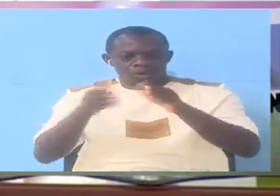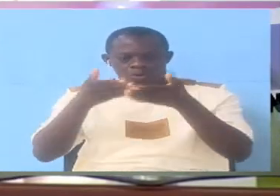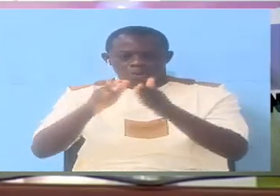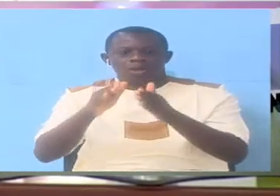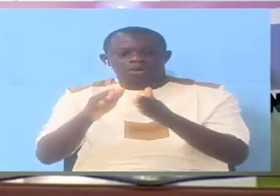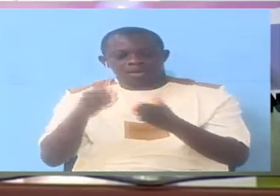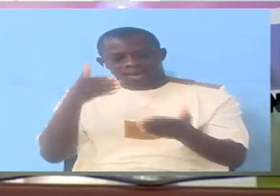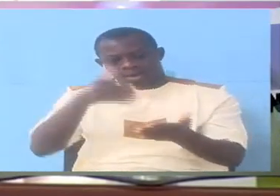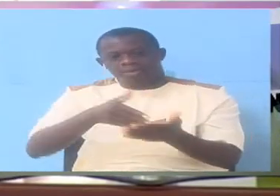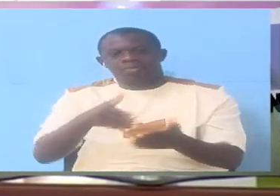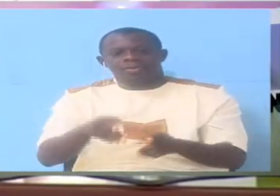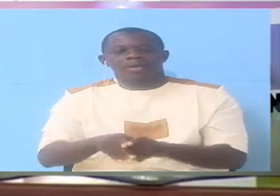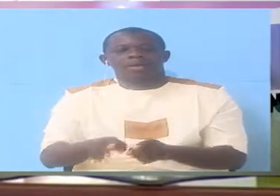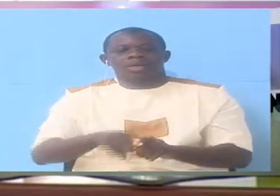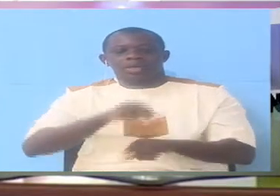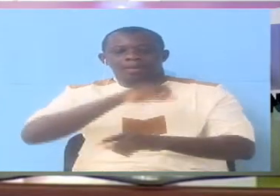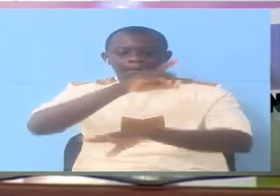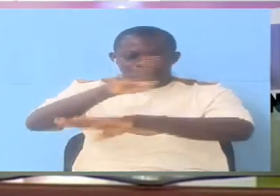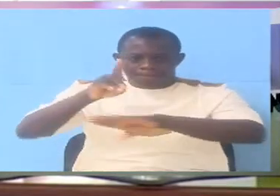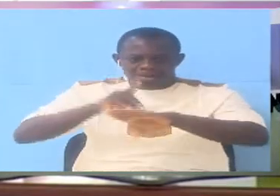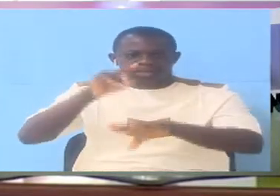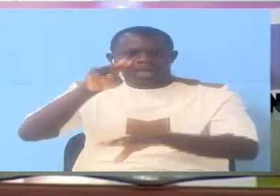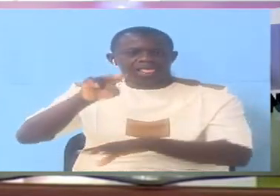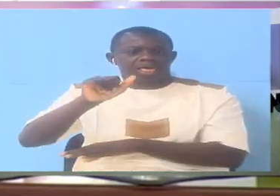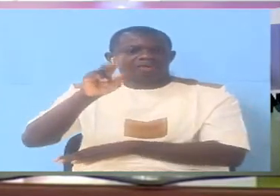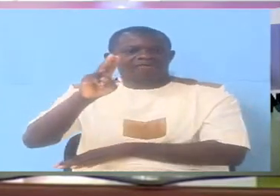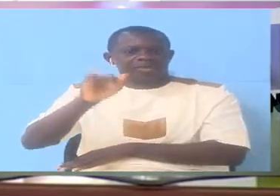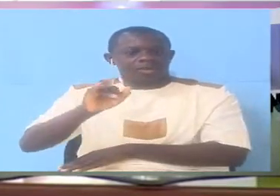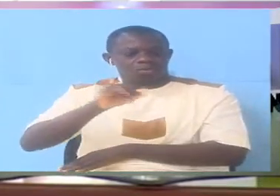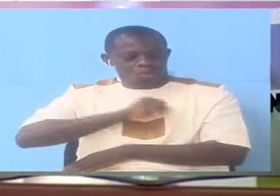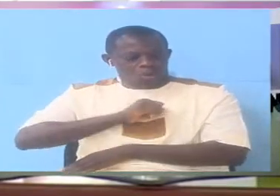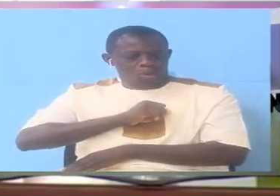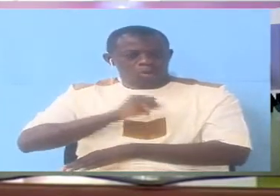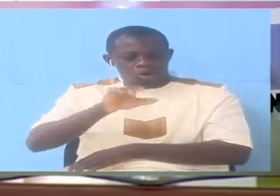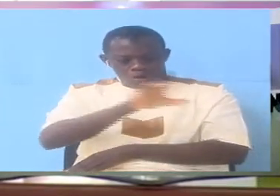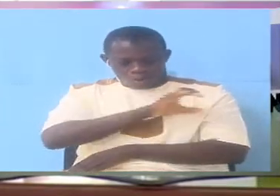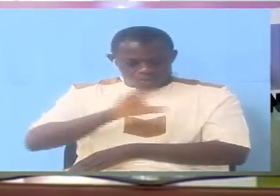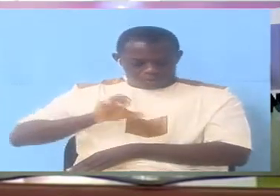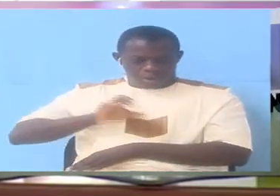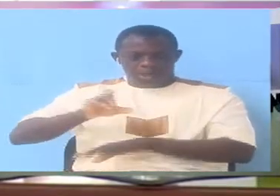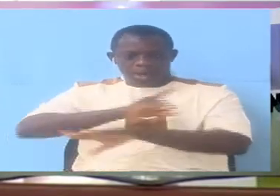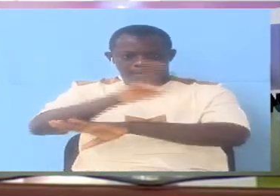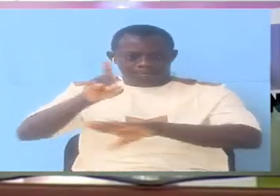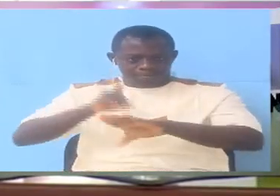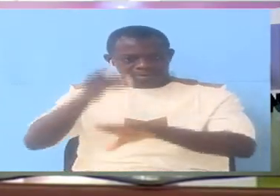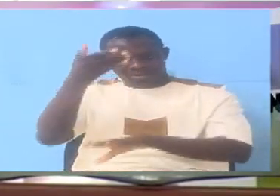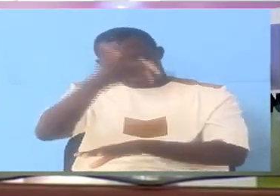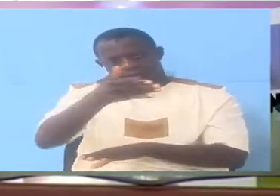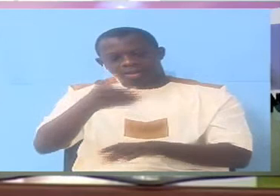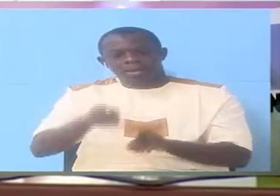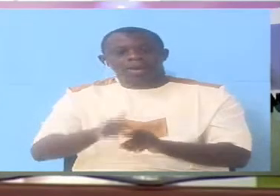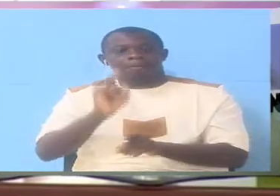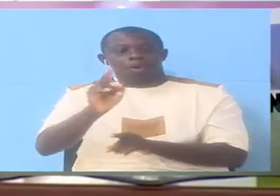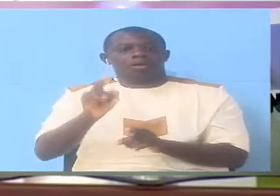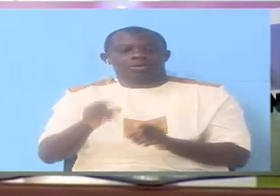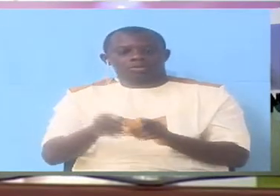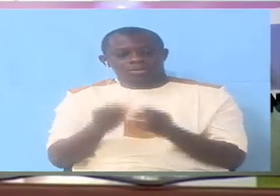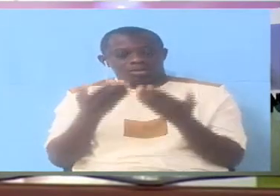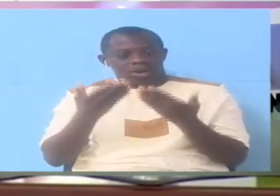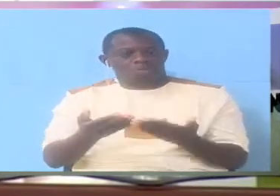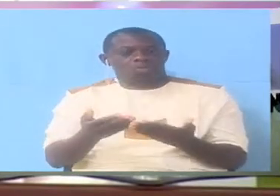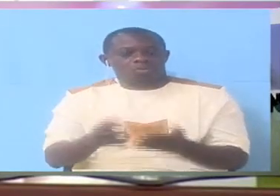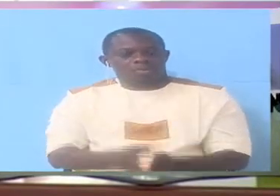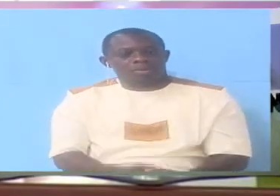ci dar bi. At the Naval Command premises. ñu def leen nag ca fa nga xam ne fa la manduwaar ga nekk. However, ba